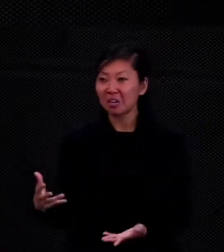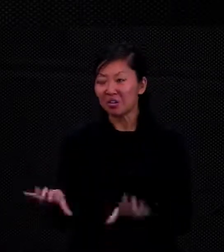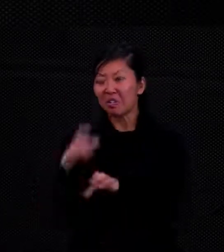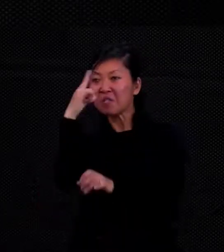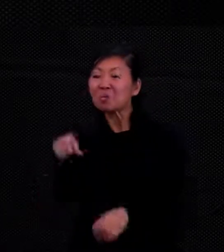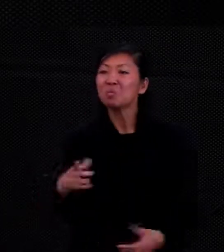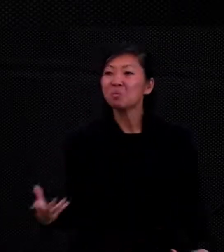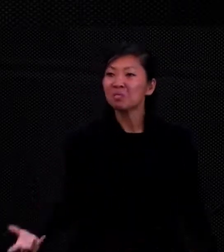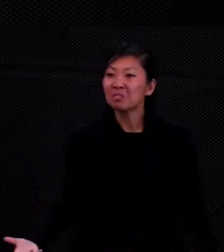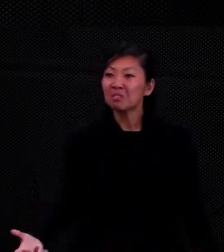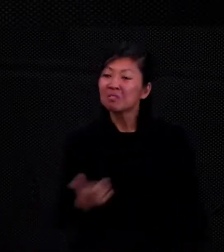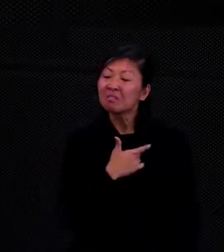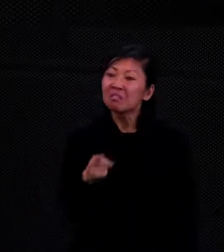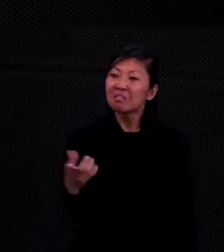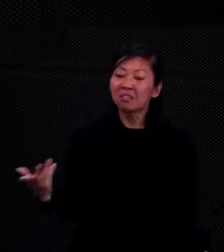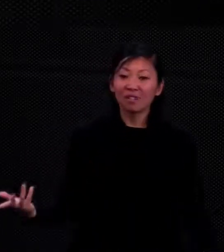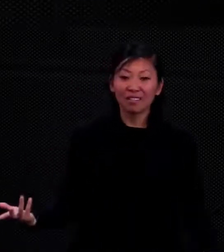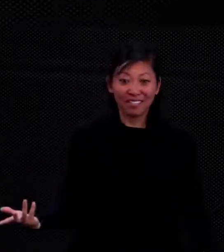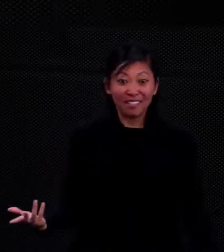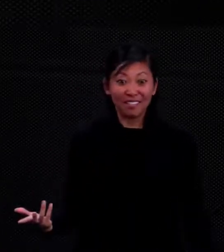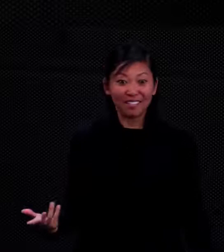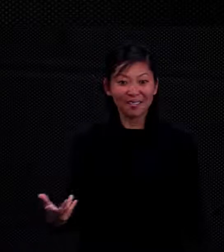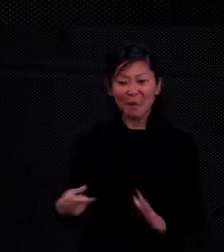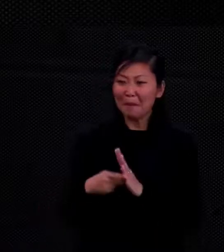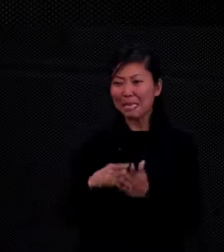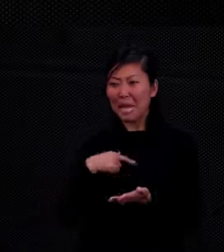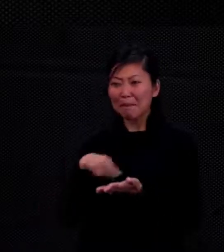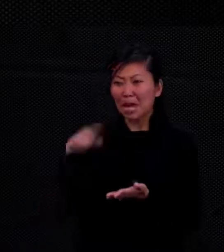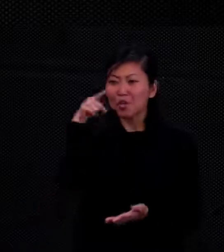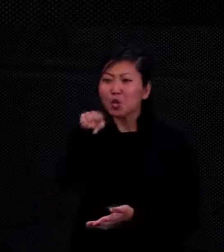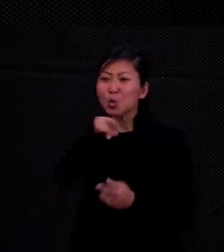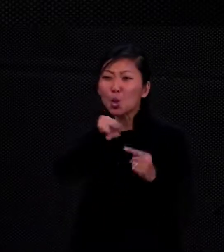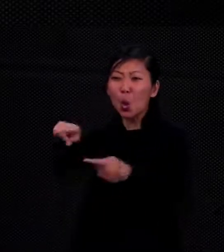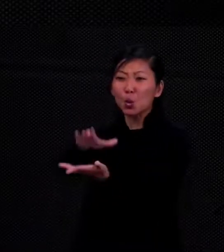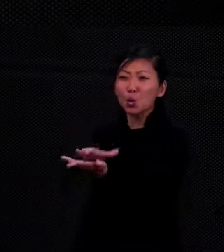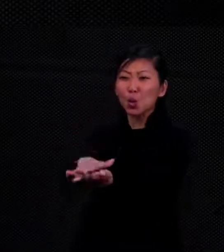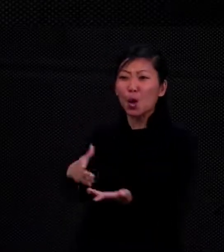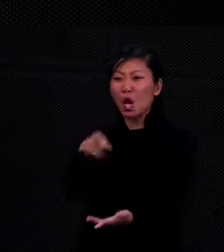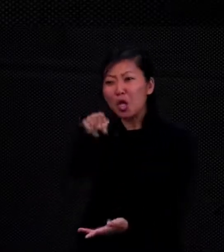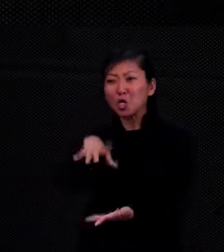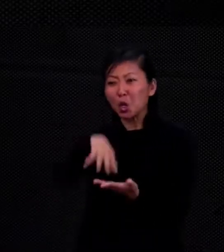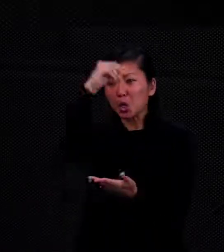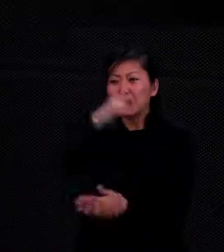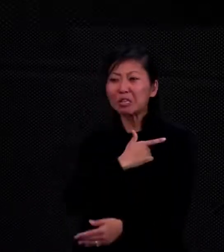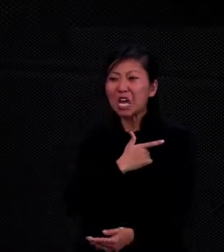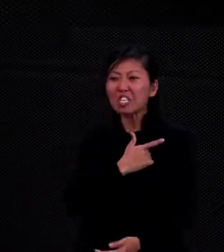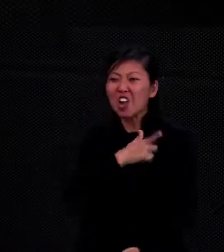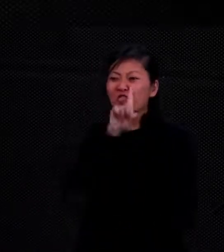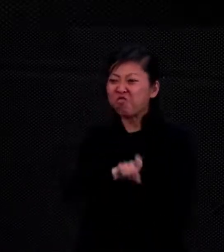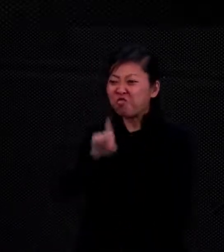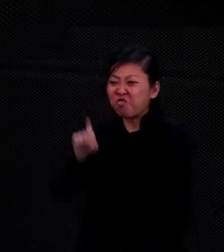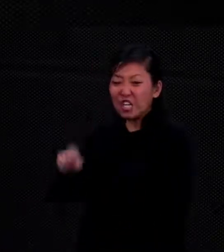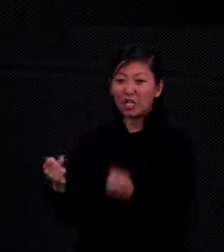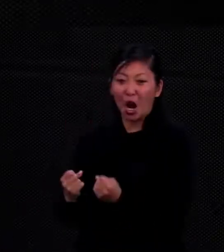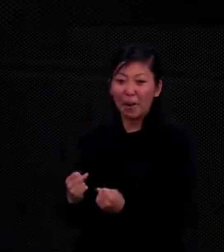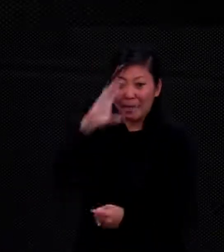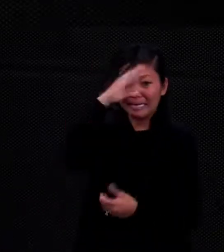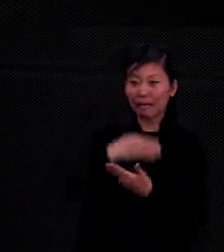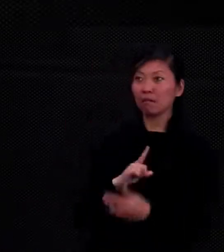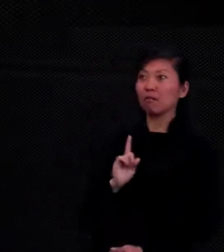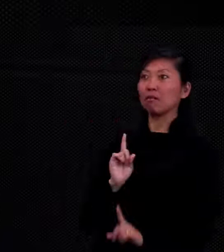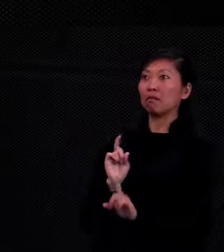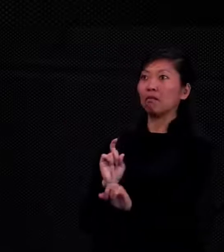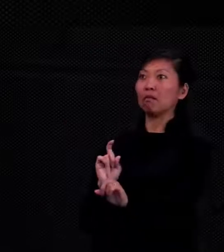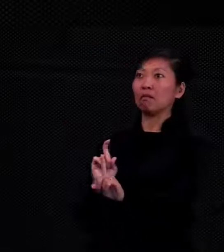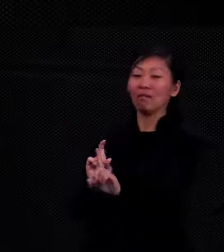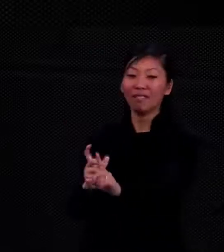you? Is this what I'm paying for you at that school of yours?" I walked to the car, and he followed at a great